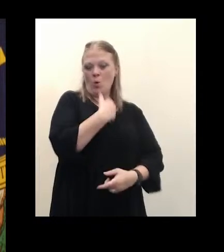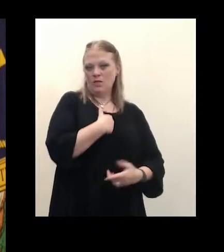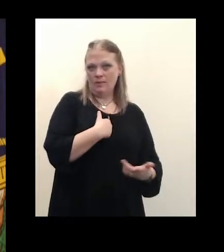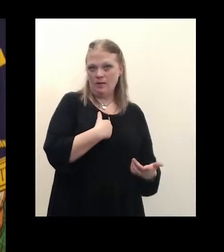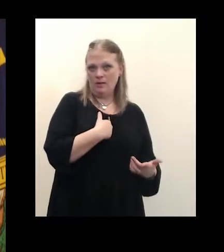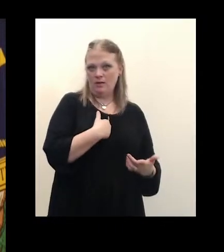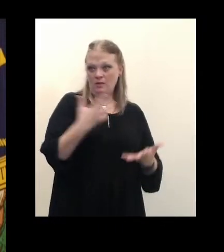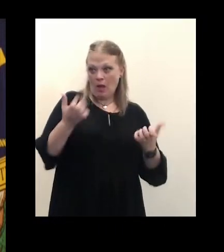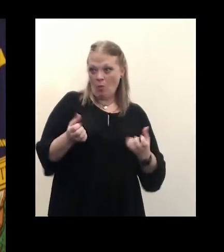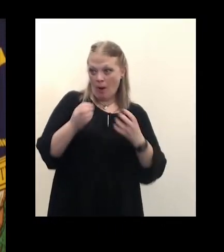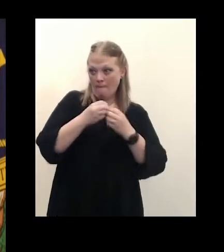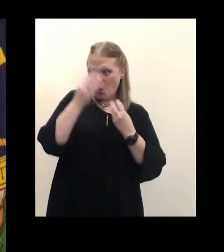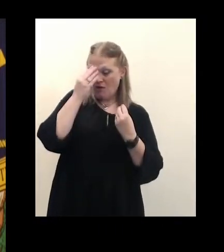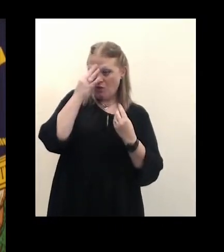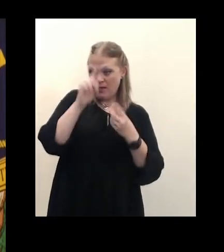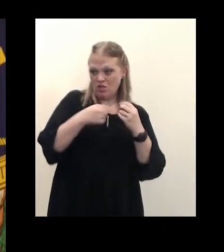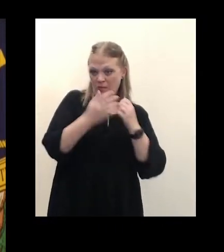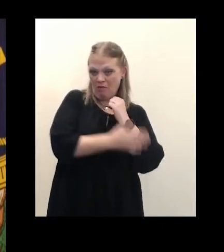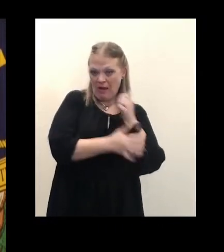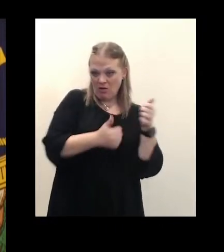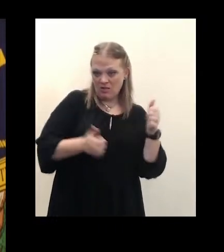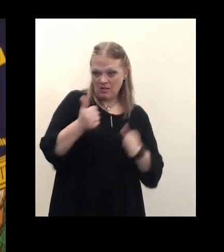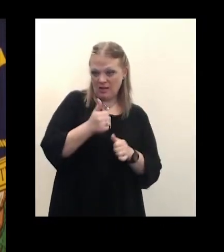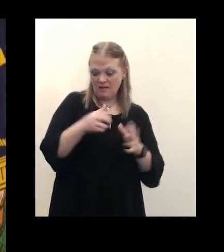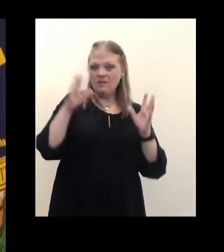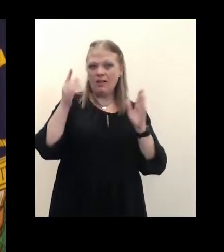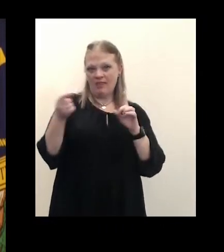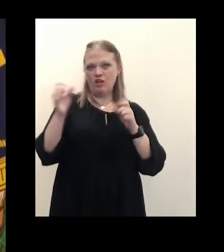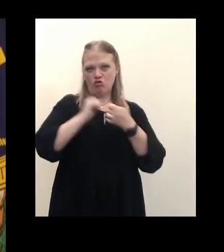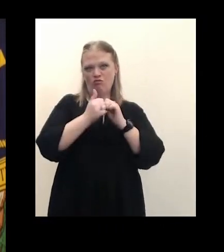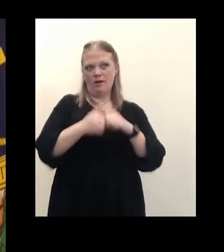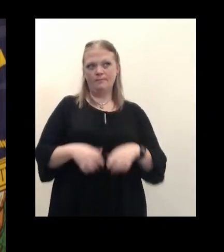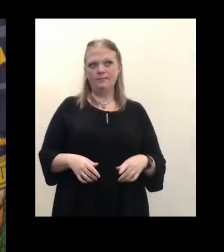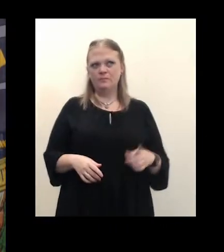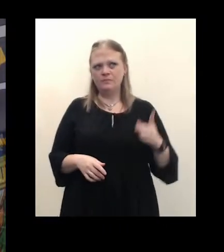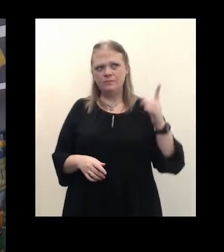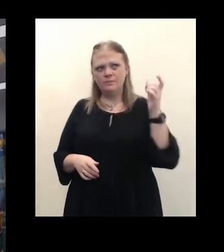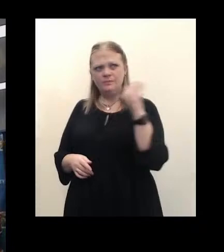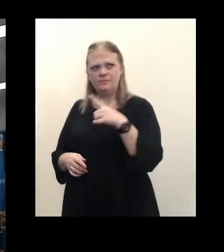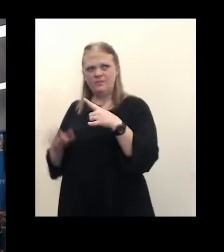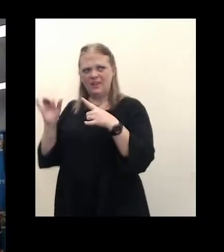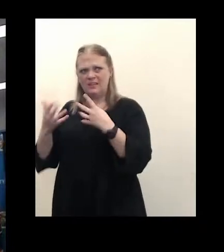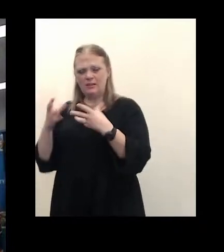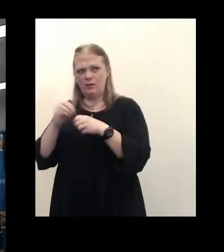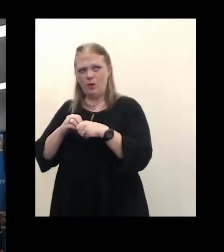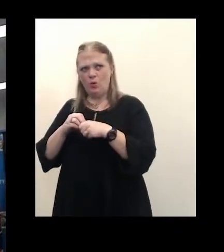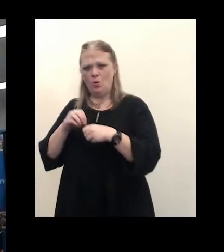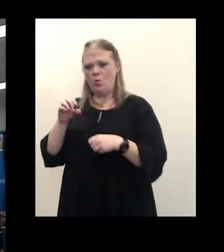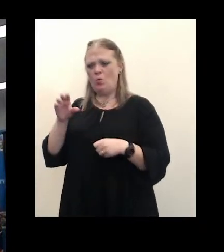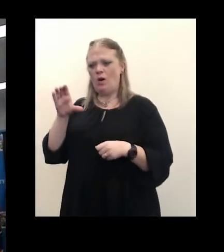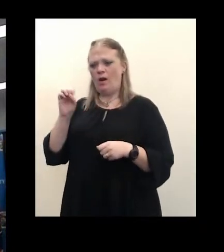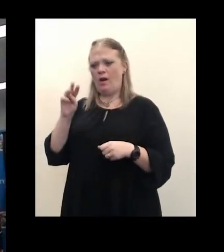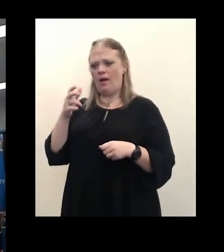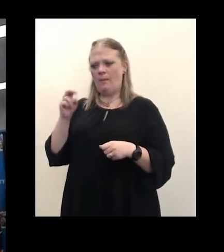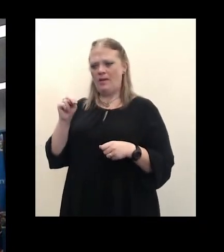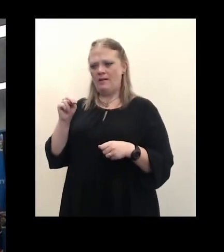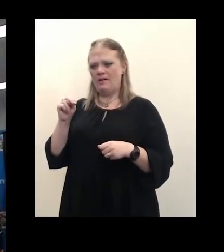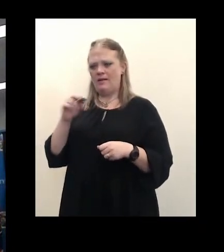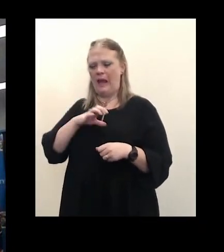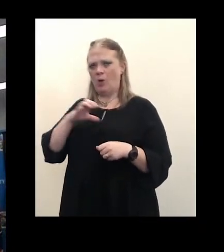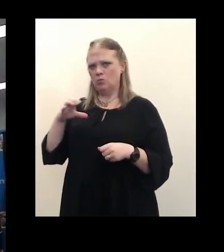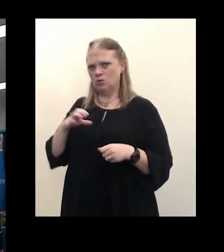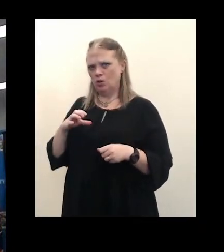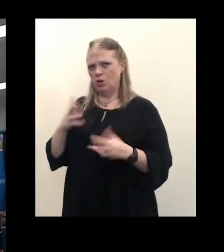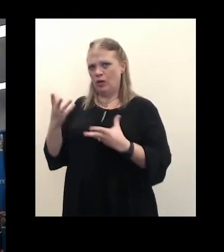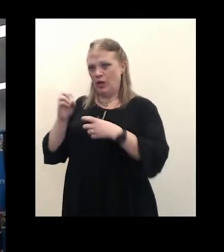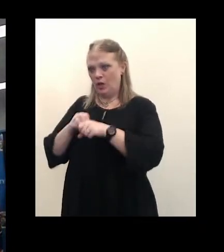then they should run for county executive. Does that include the common council's request to look at the city of